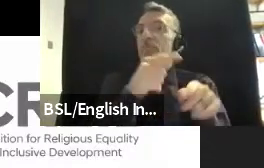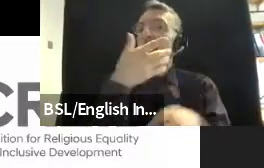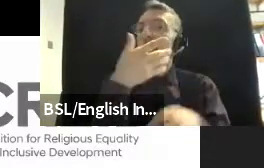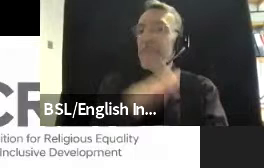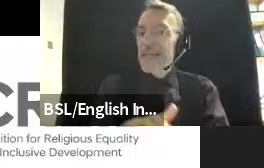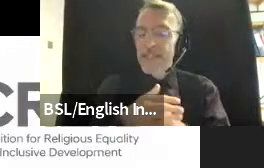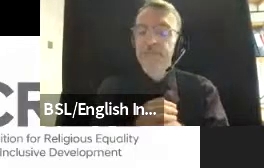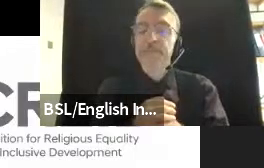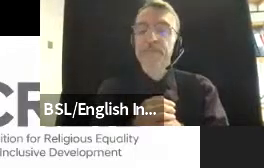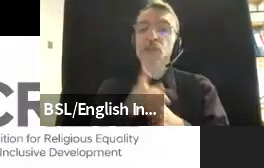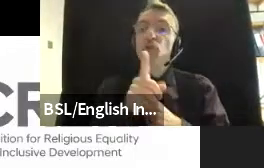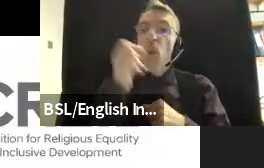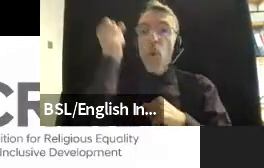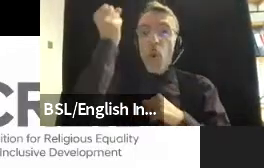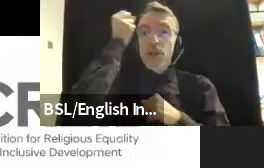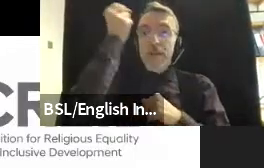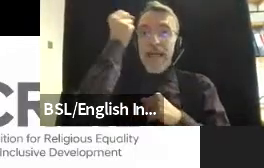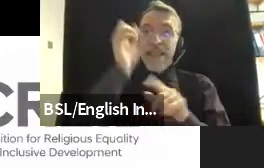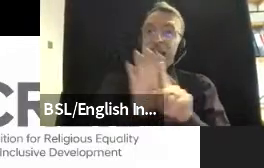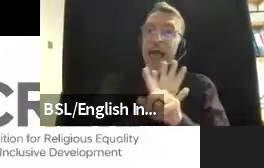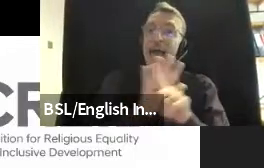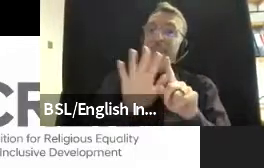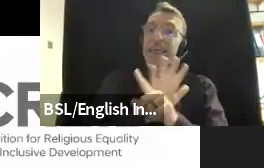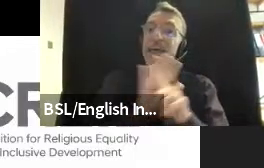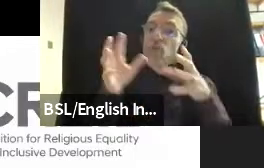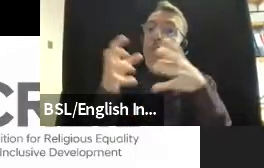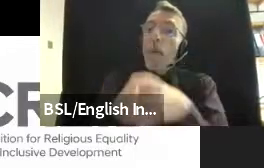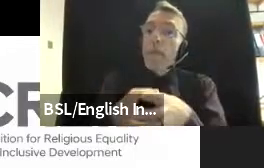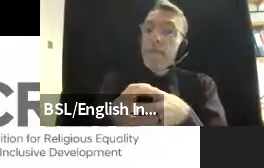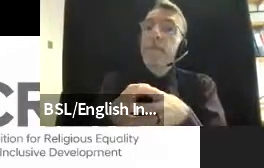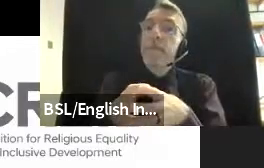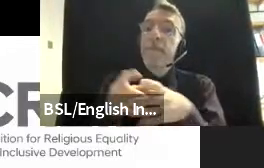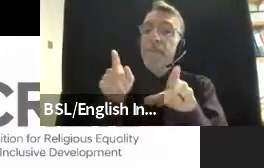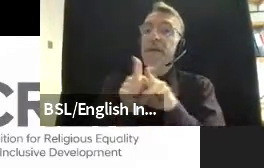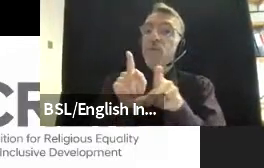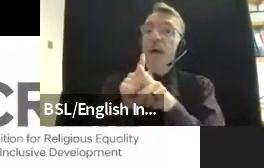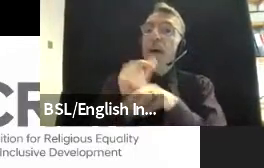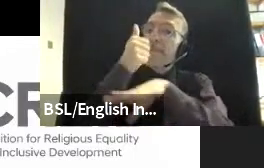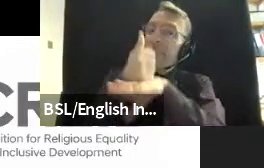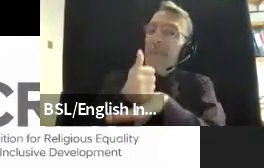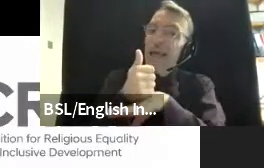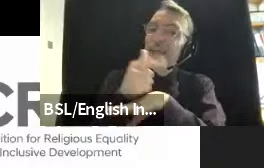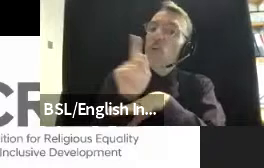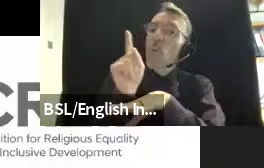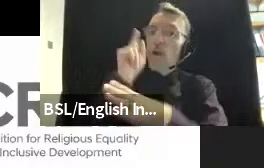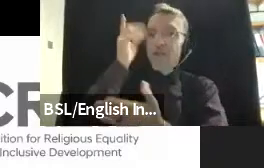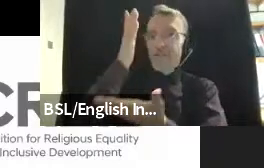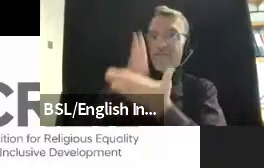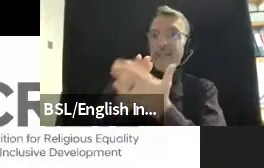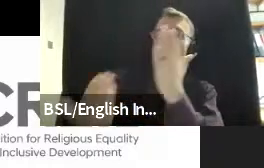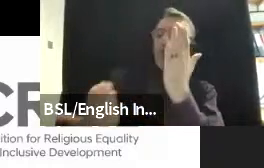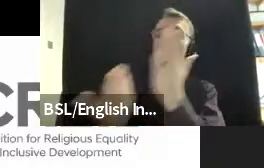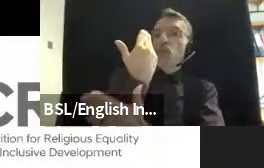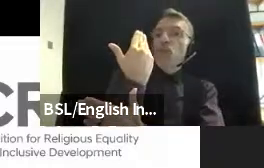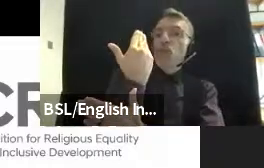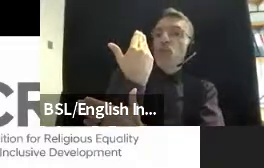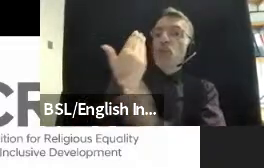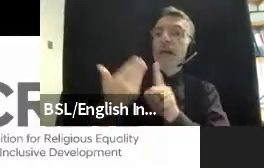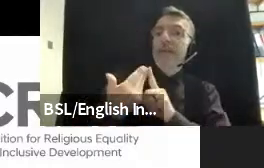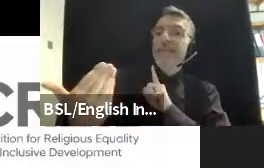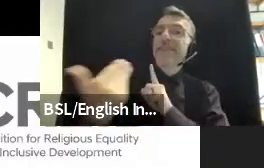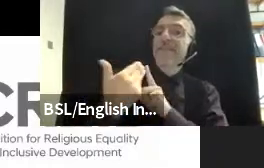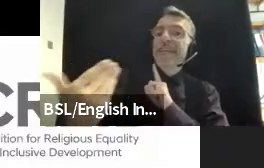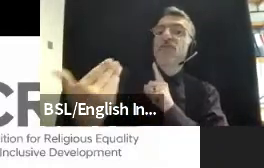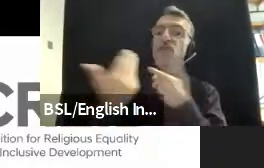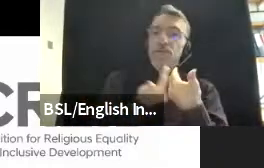of Uzbek ethnic groups based on their new religious identification. There